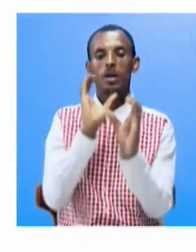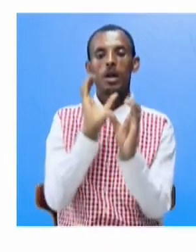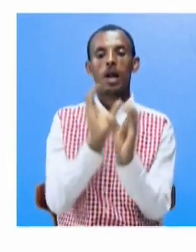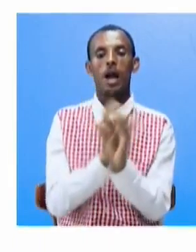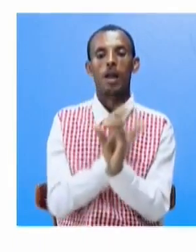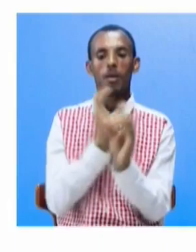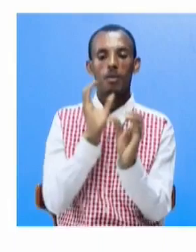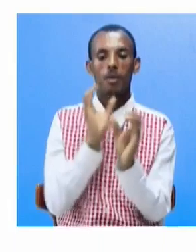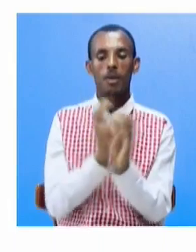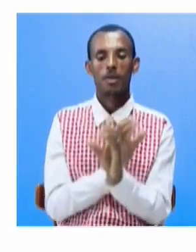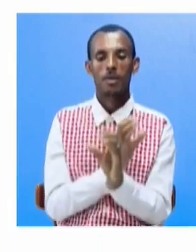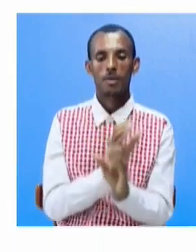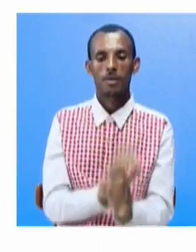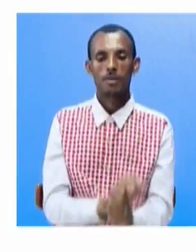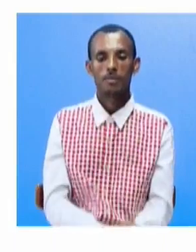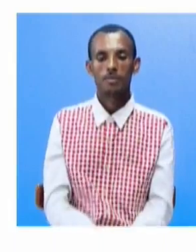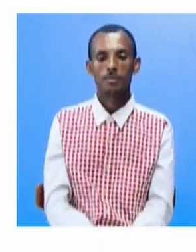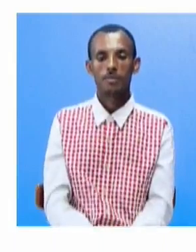Calculate